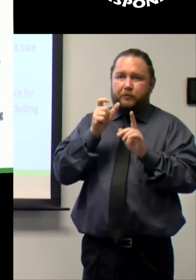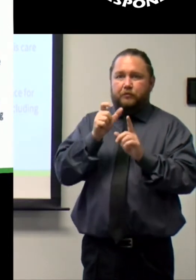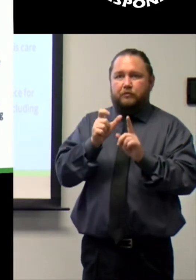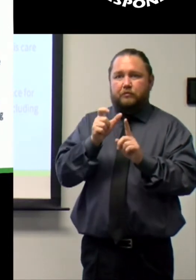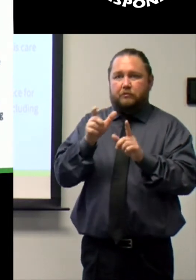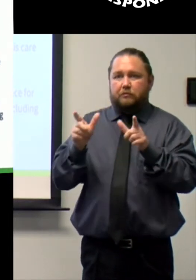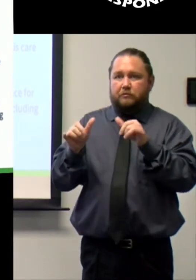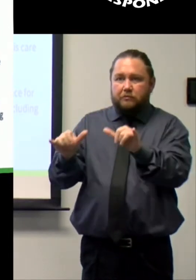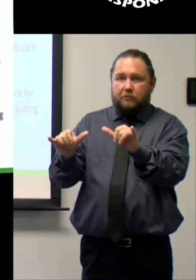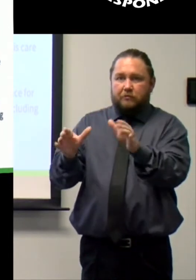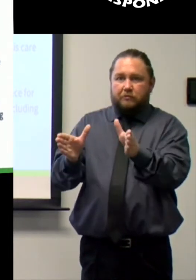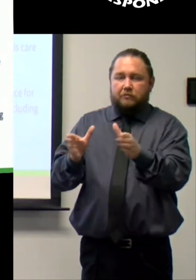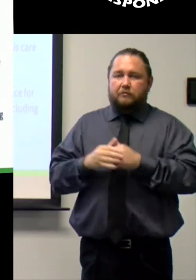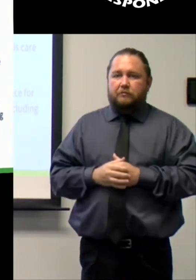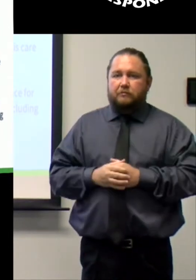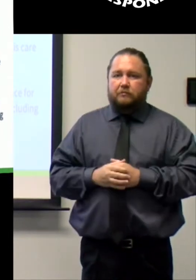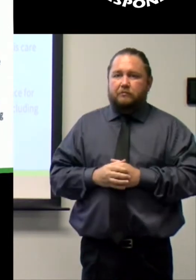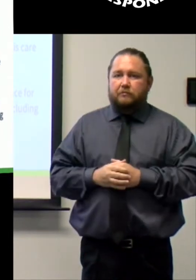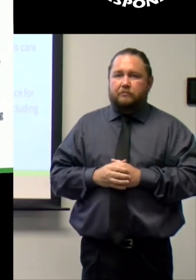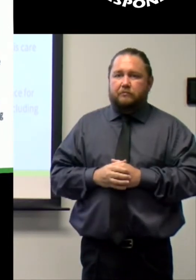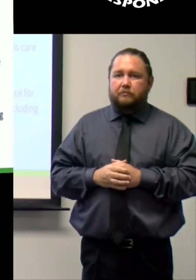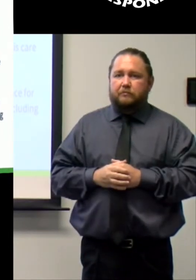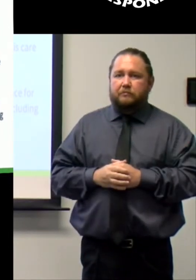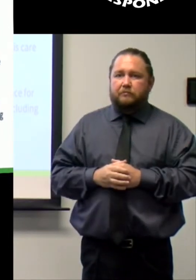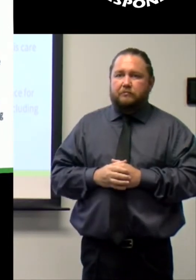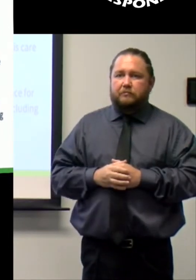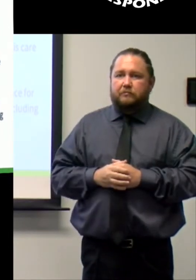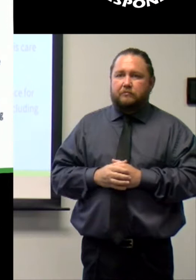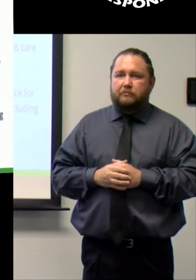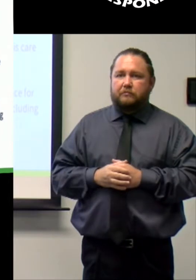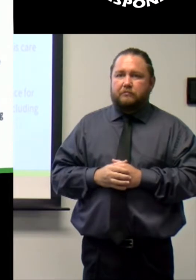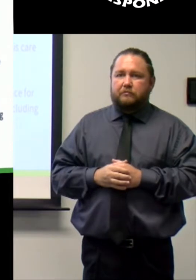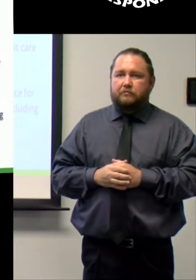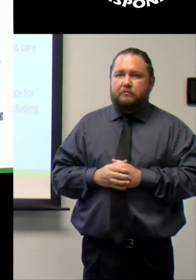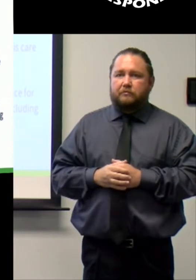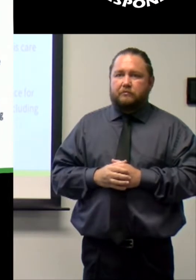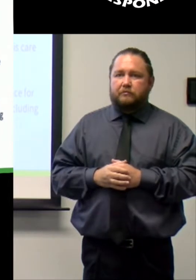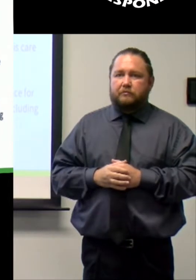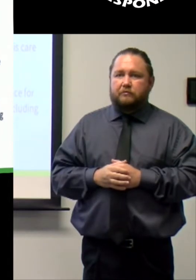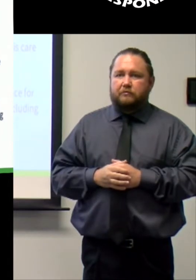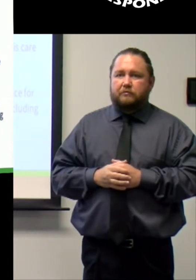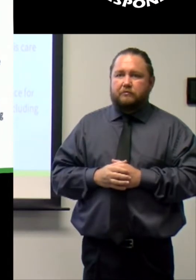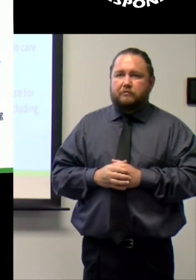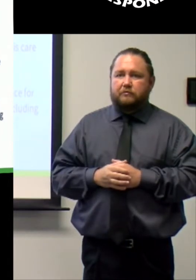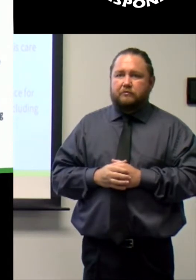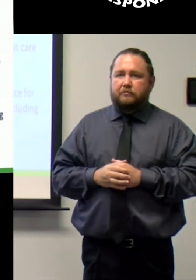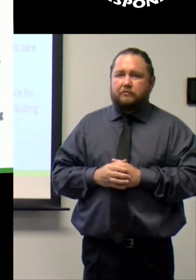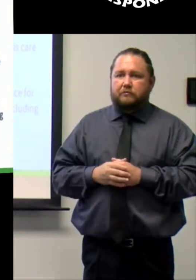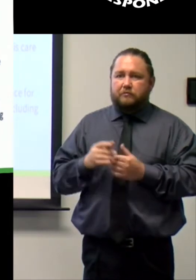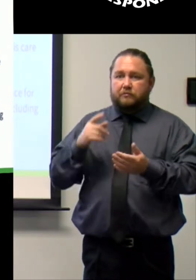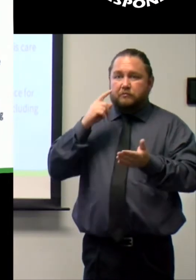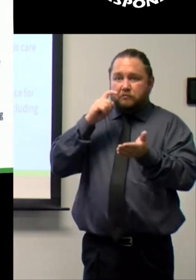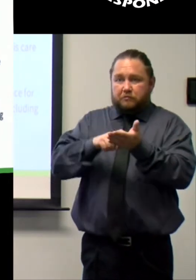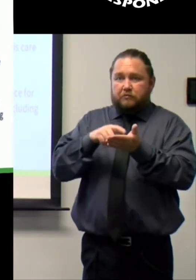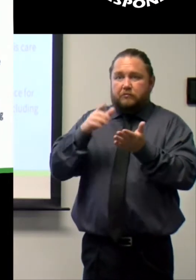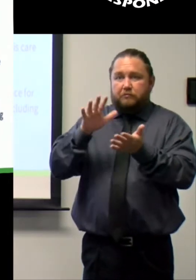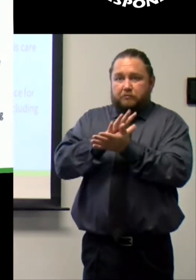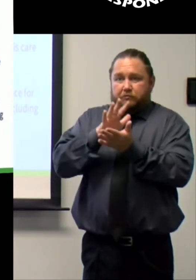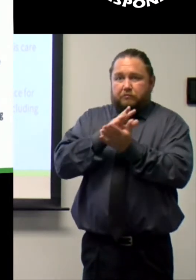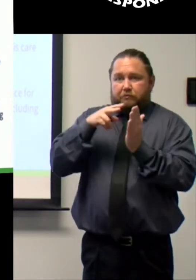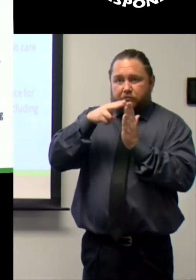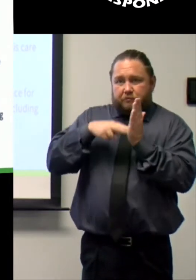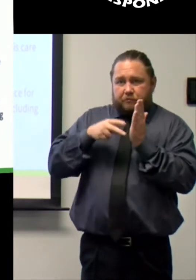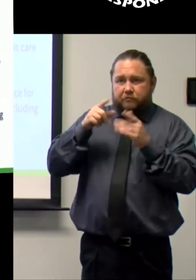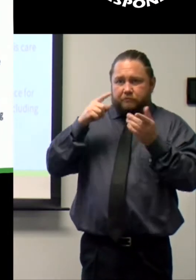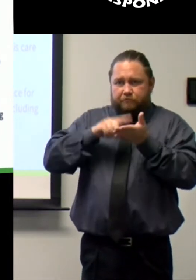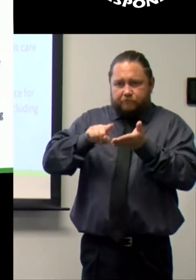two, there has to be a downward trend in the documented cases, the proven cases of COVID-19 during a